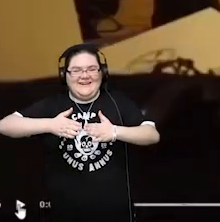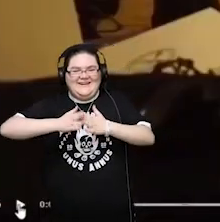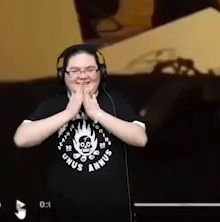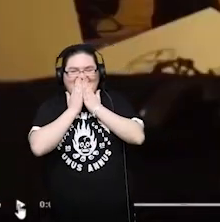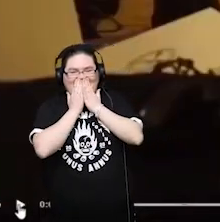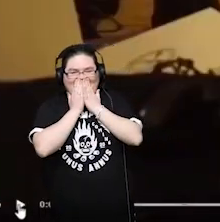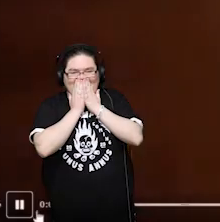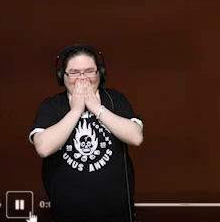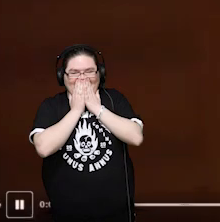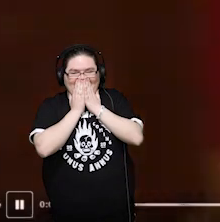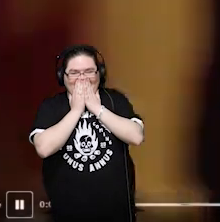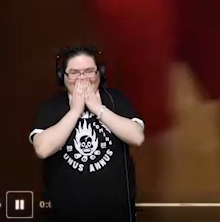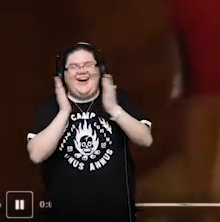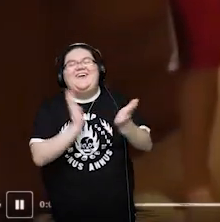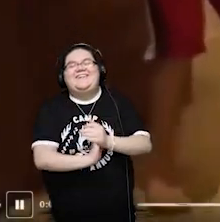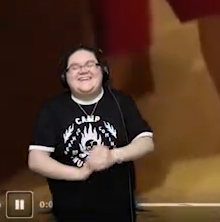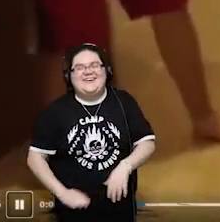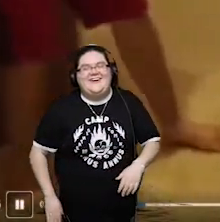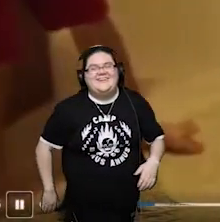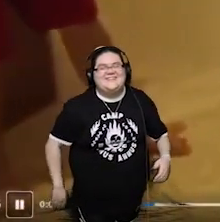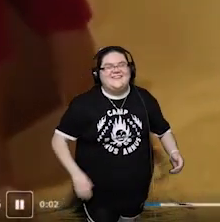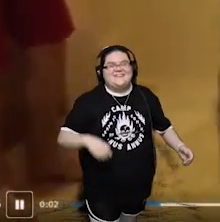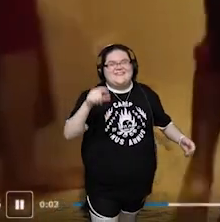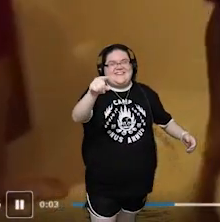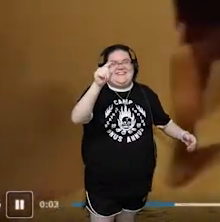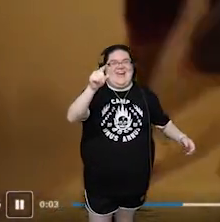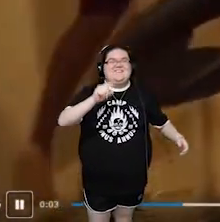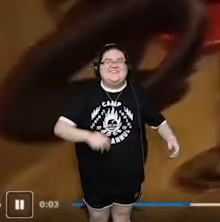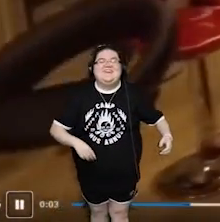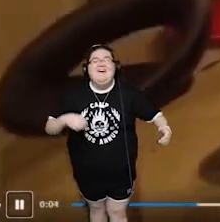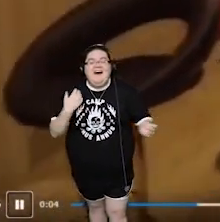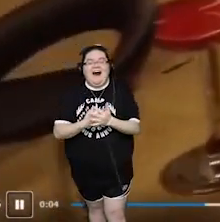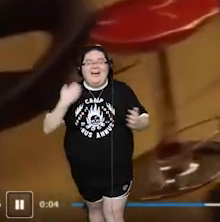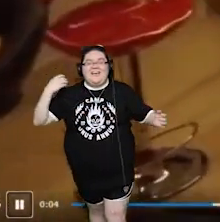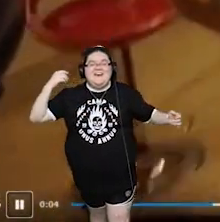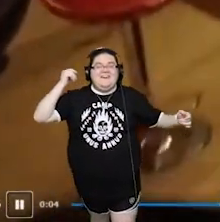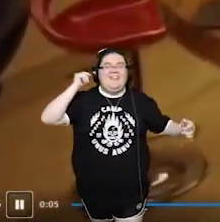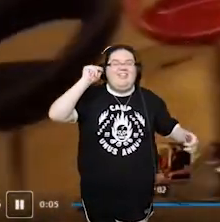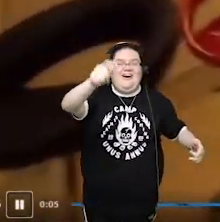The second Sidemen house. Jesse and Doobie have come to visit. Oh my god, it jumped through the damn window.